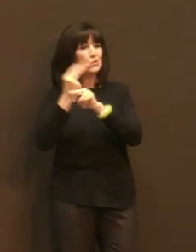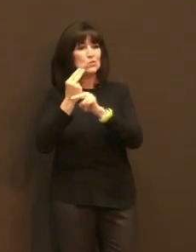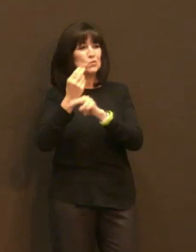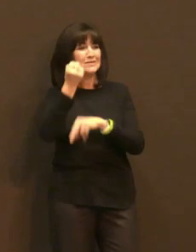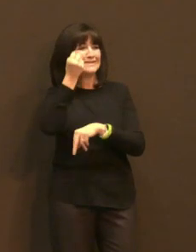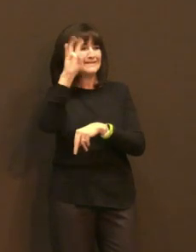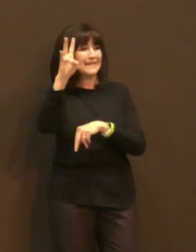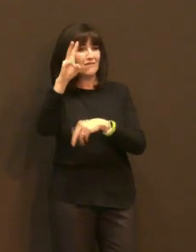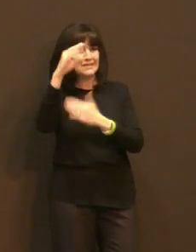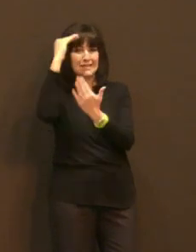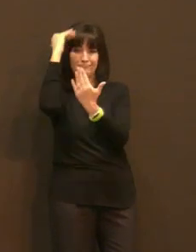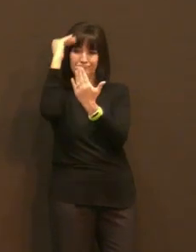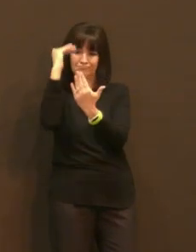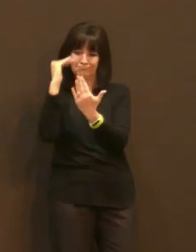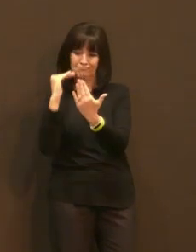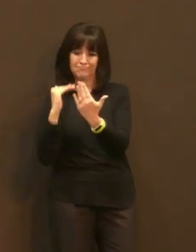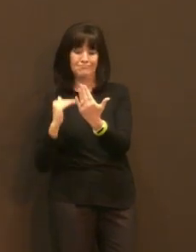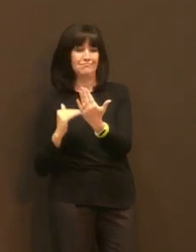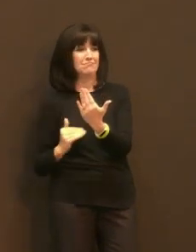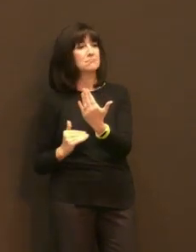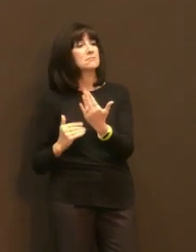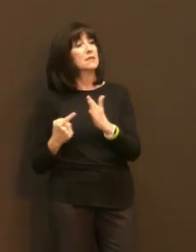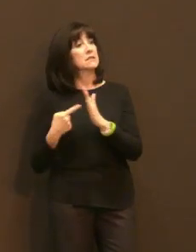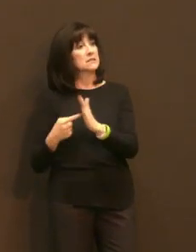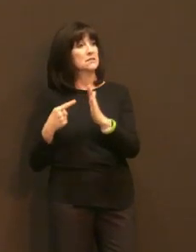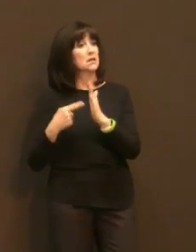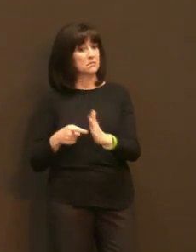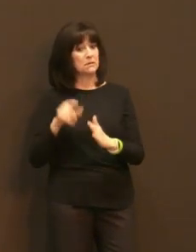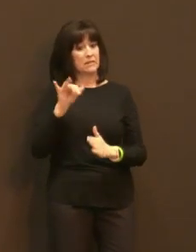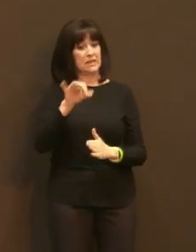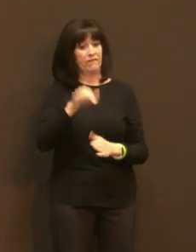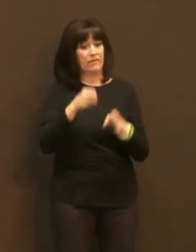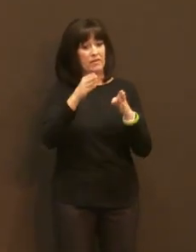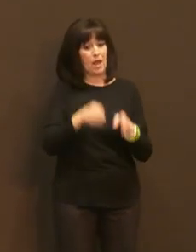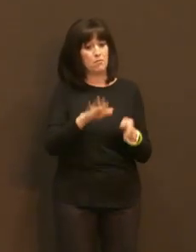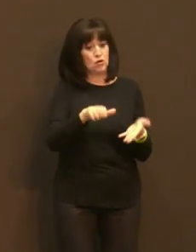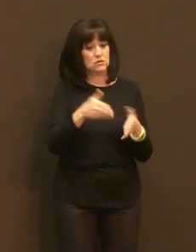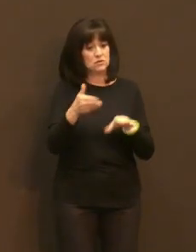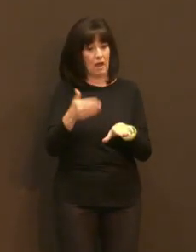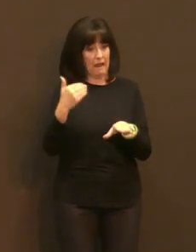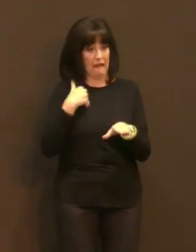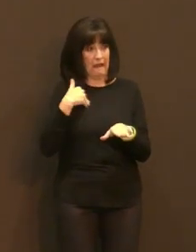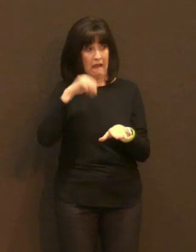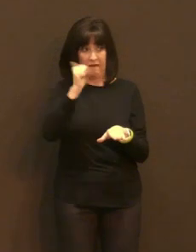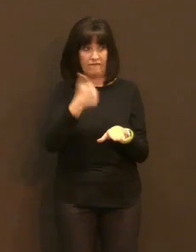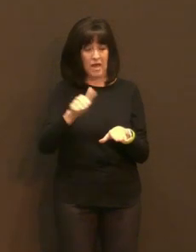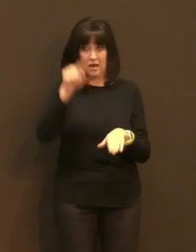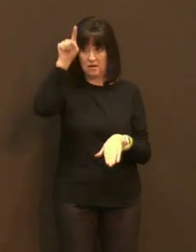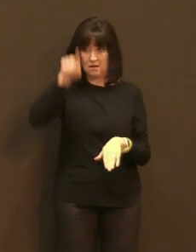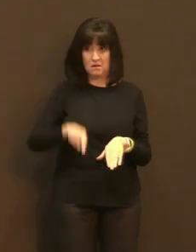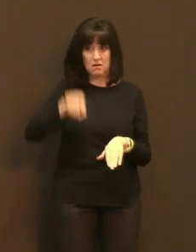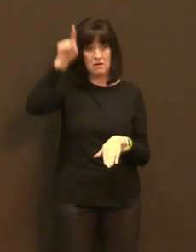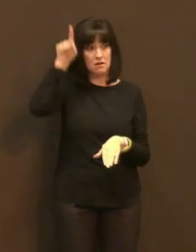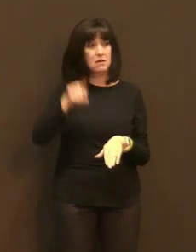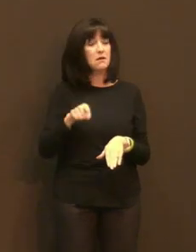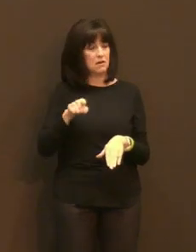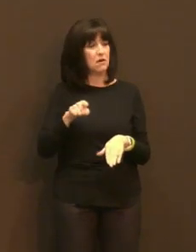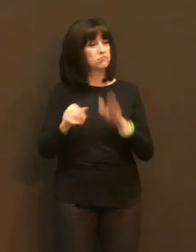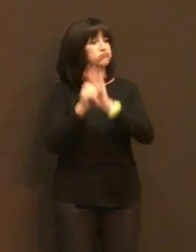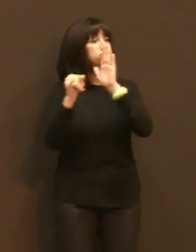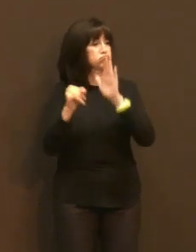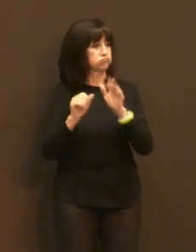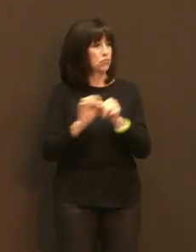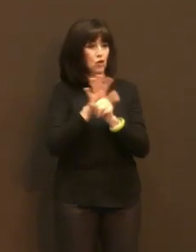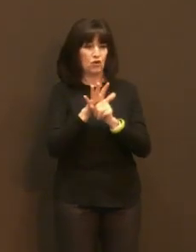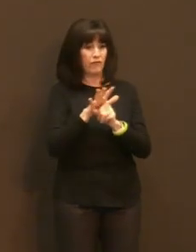symptoms to consider somebody a presumptive positive if they have one of those symptoms. Their numbers they do not match ours at